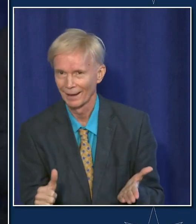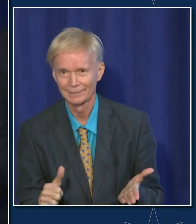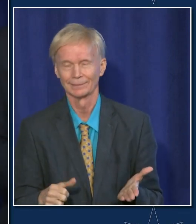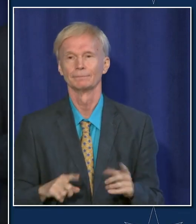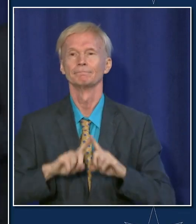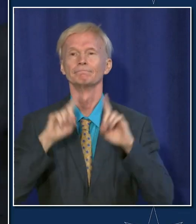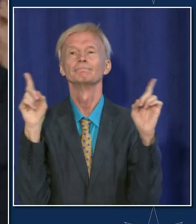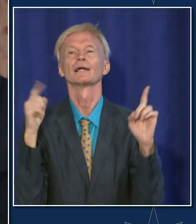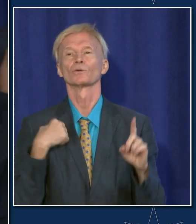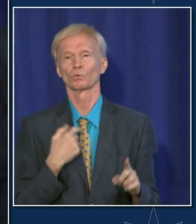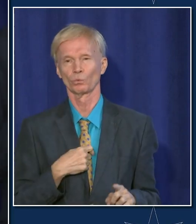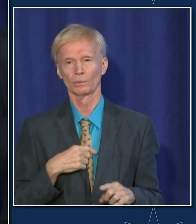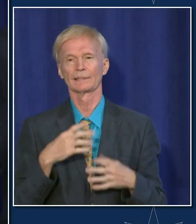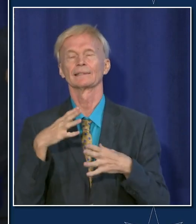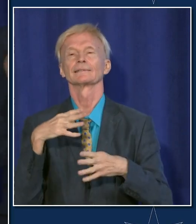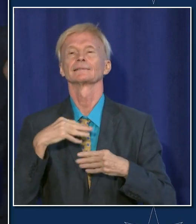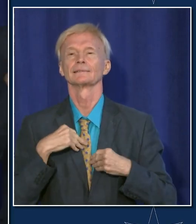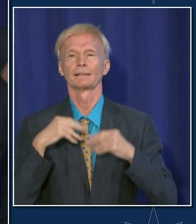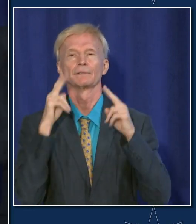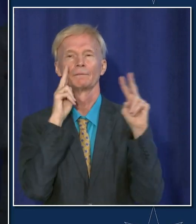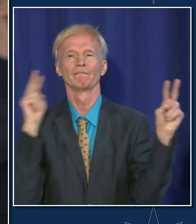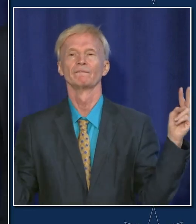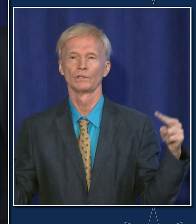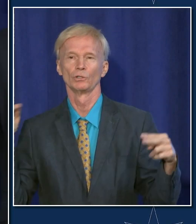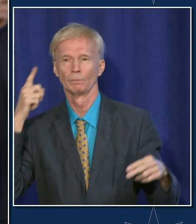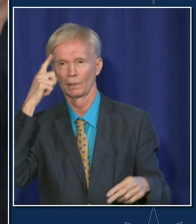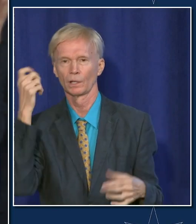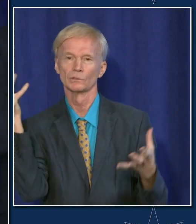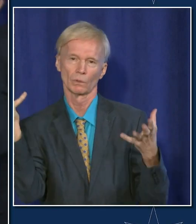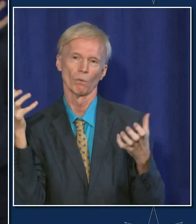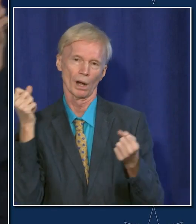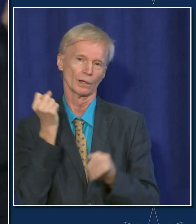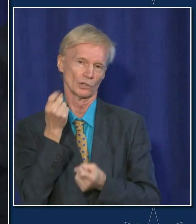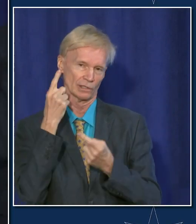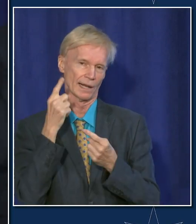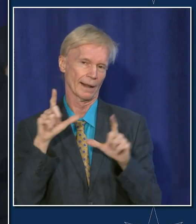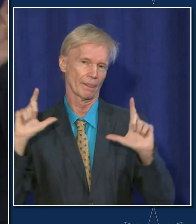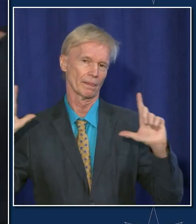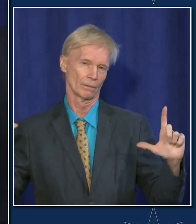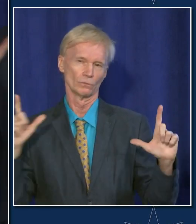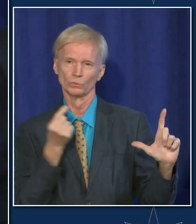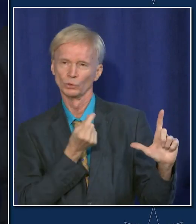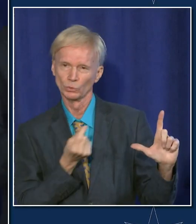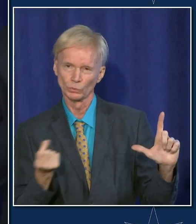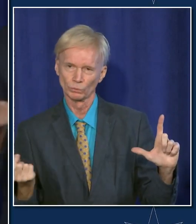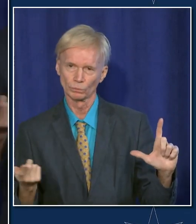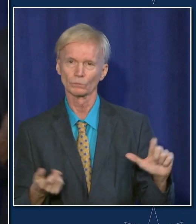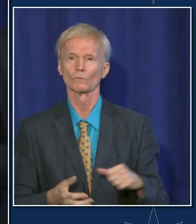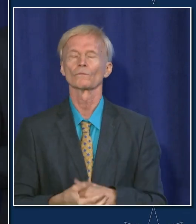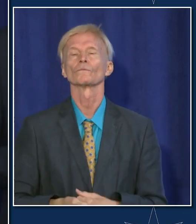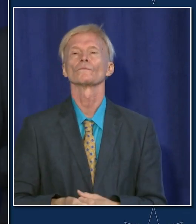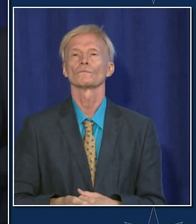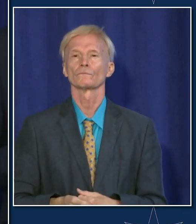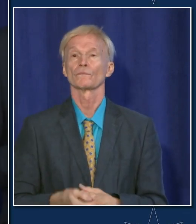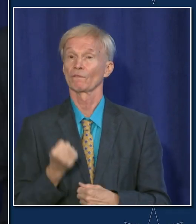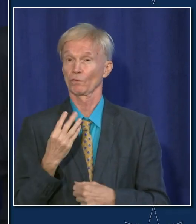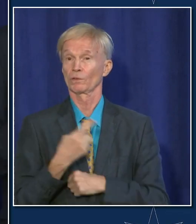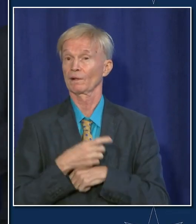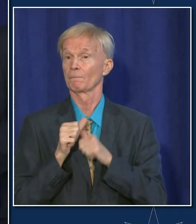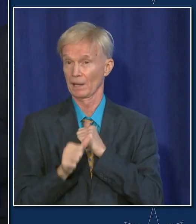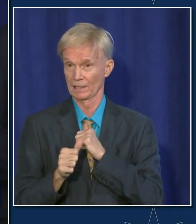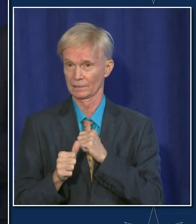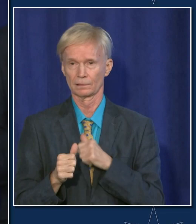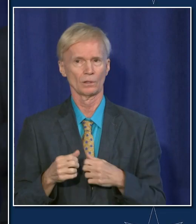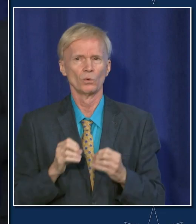not, but we take a very broad view because we want to understand the whole picture. So now 14 days post, as I said, we've had